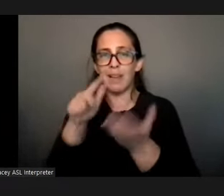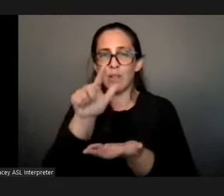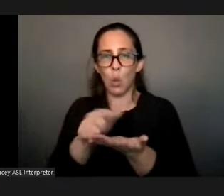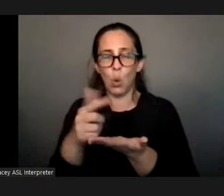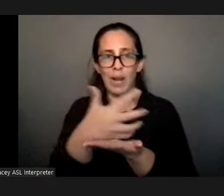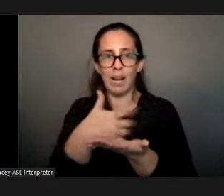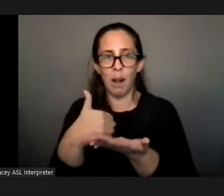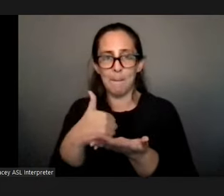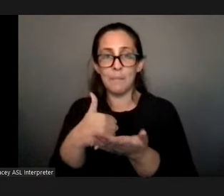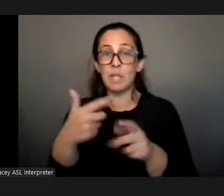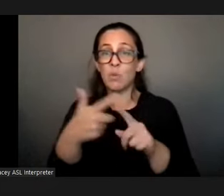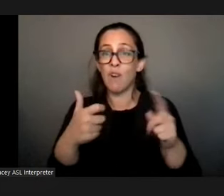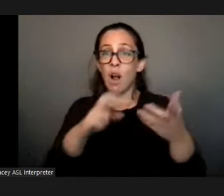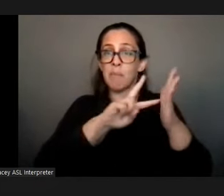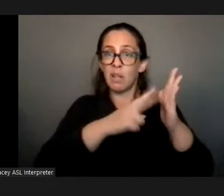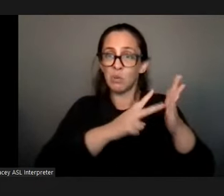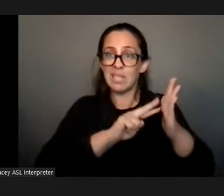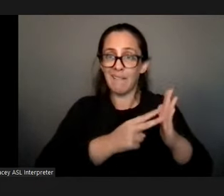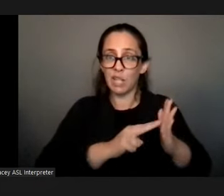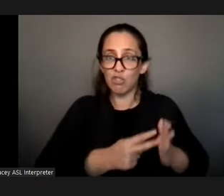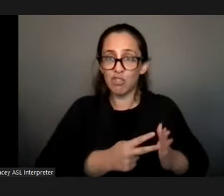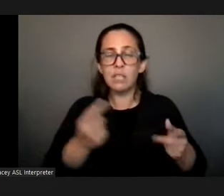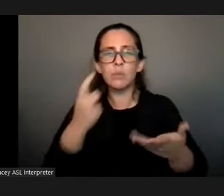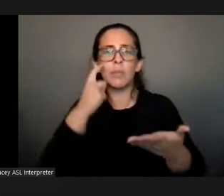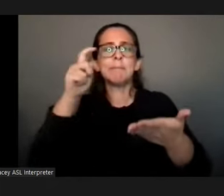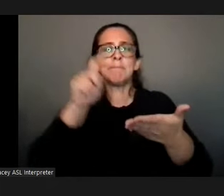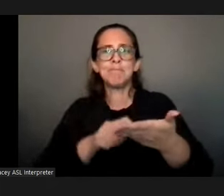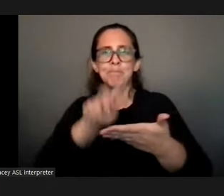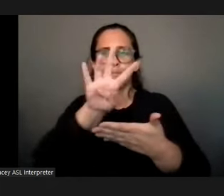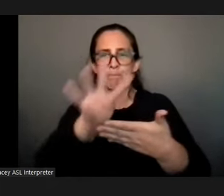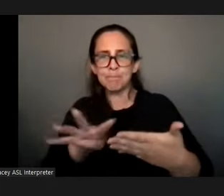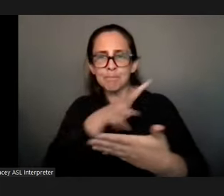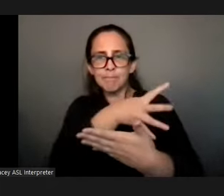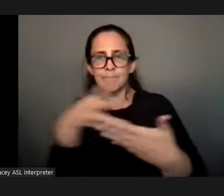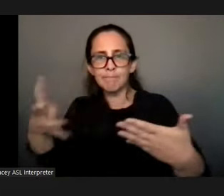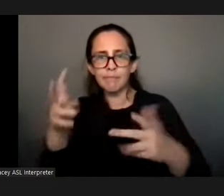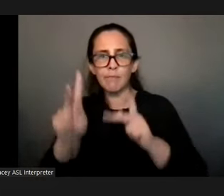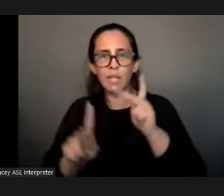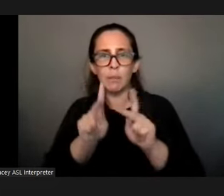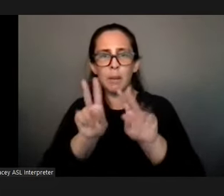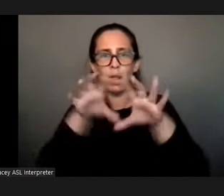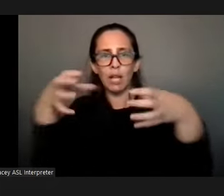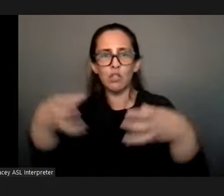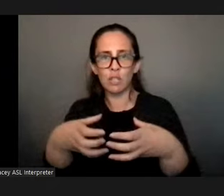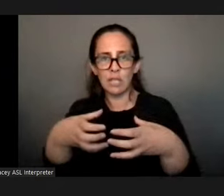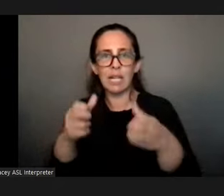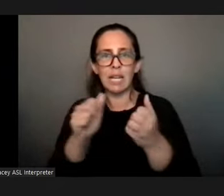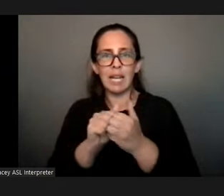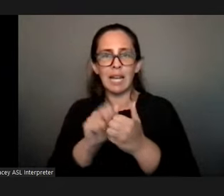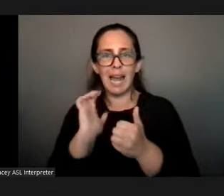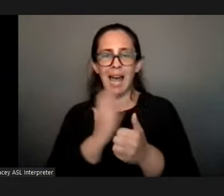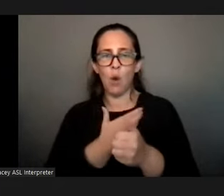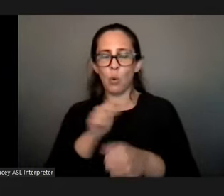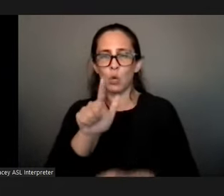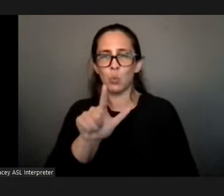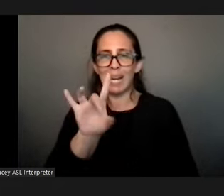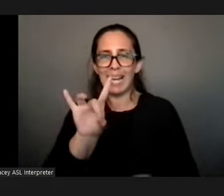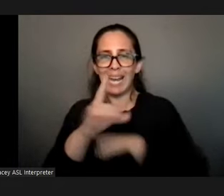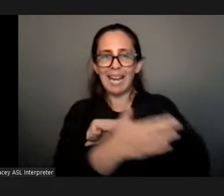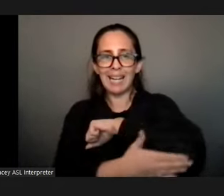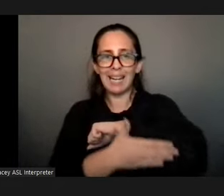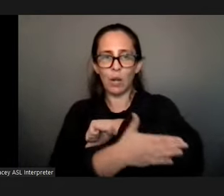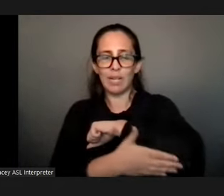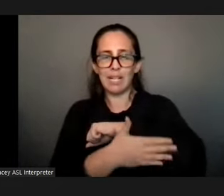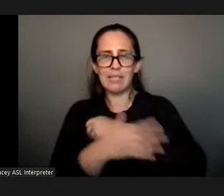Based on the definitions in the previous slide, we have identified the environmental justice populations in our 28-county study area. As noted